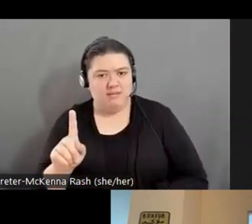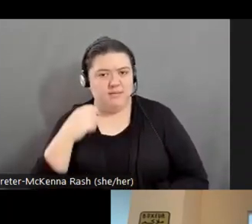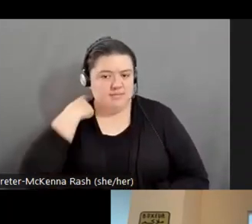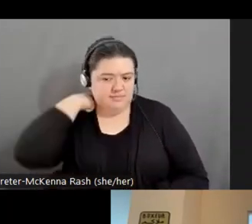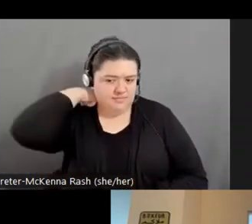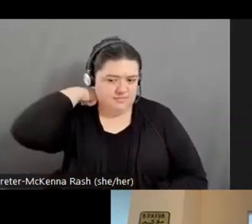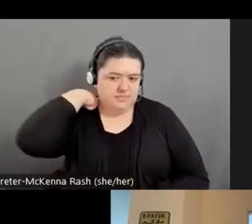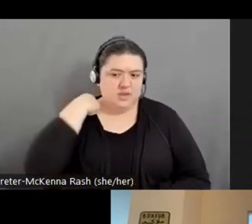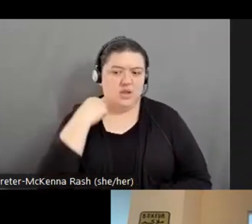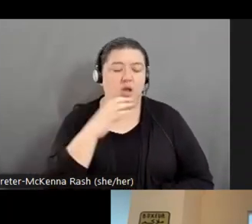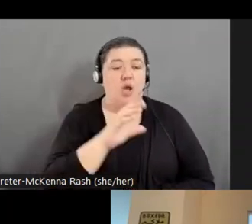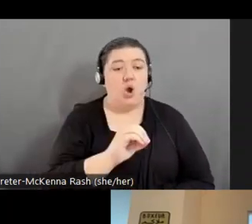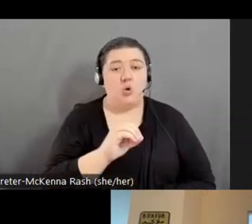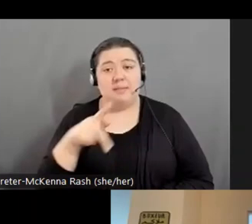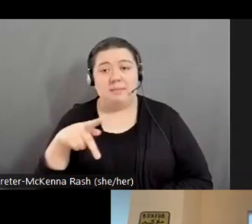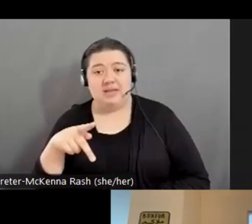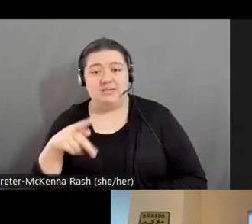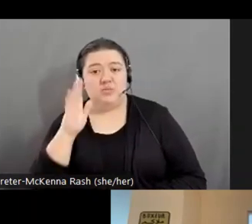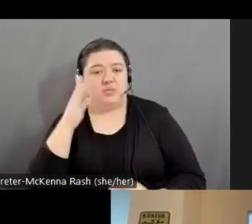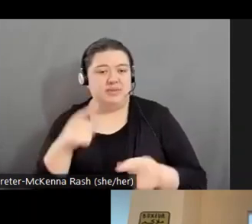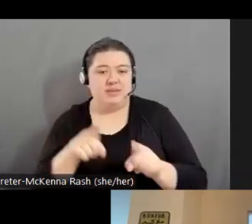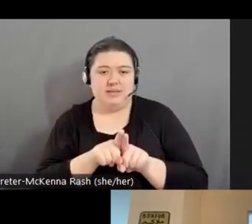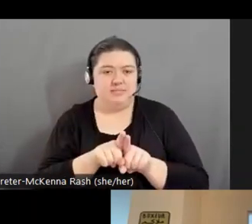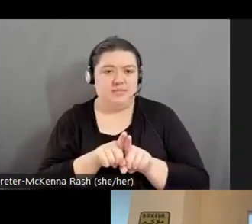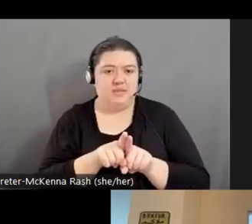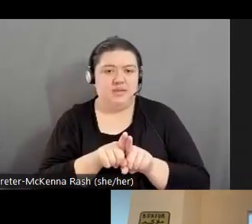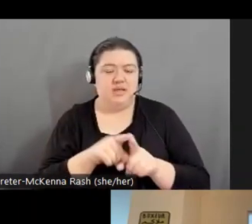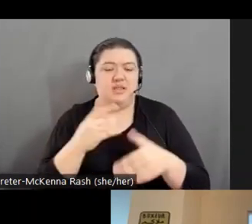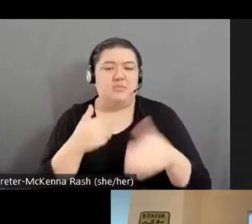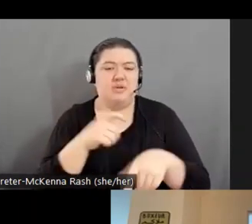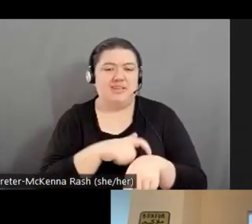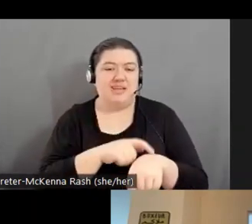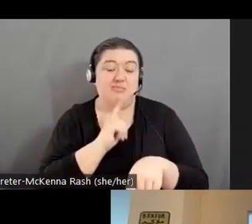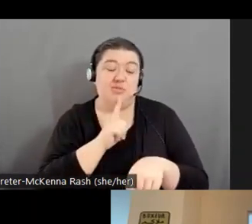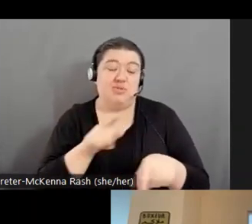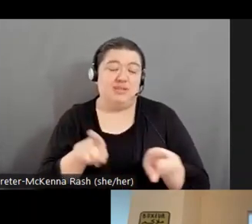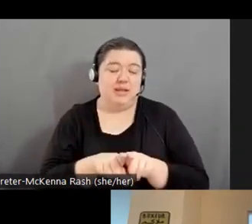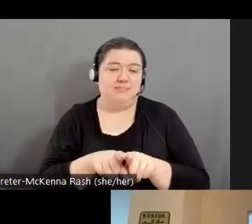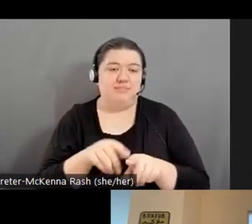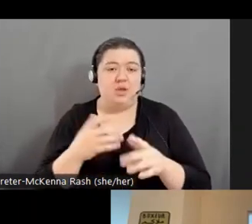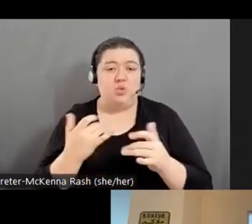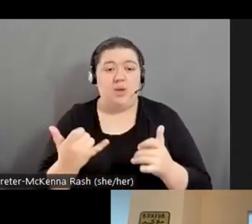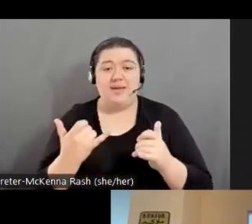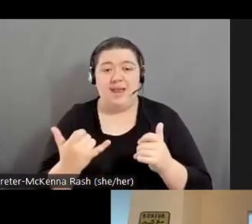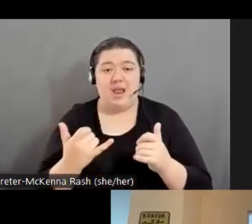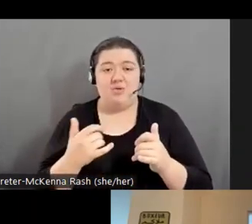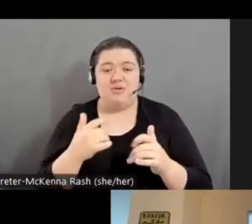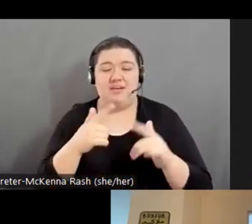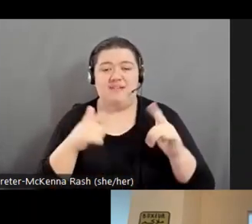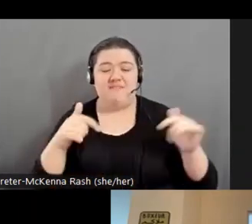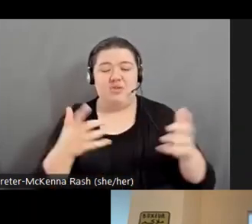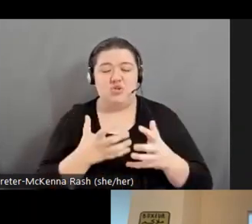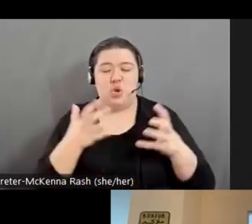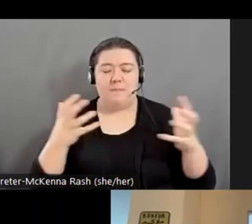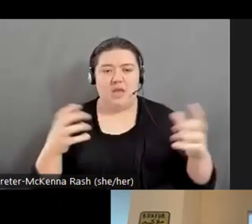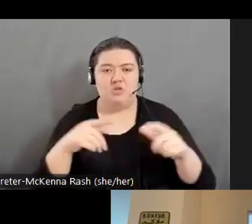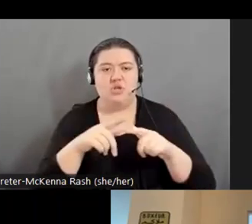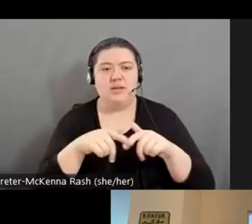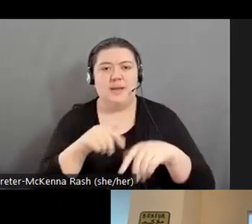O's and P's are going to be the same. The processing time is essentially the same. Right now, I mean, that varies so much depending